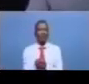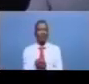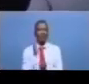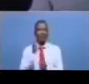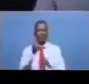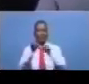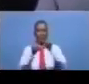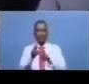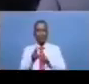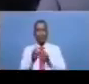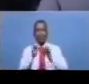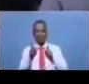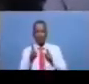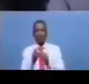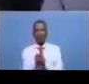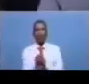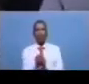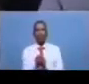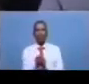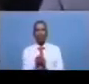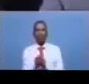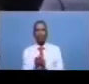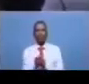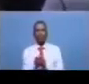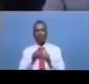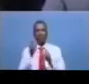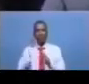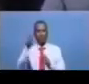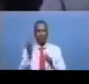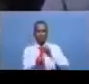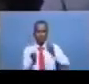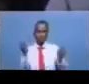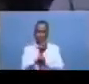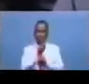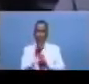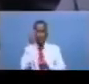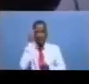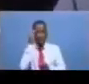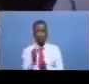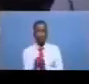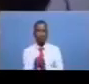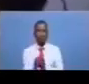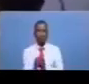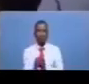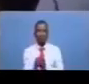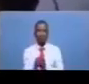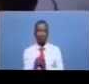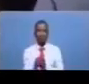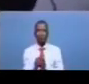germane to the issues before the court, should not be allowed to resile from that, but she should be bound by her own